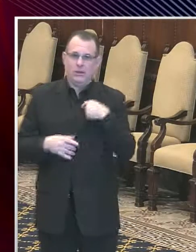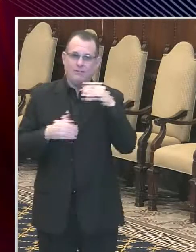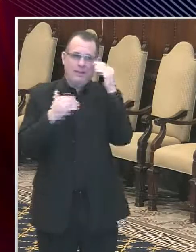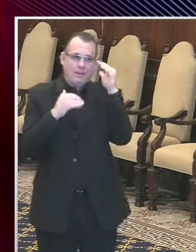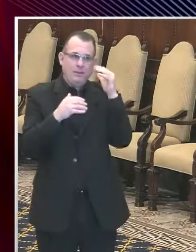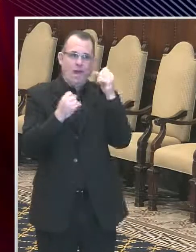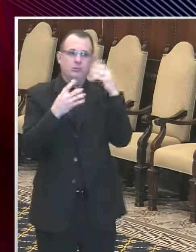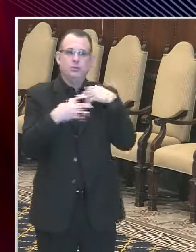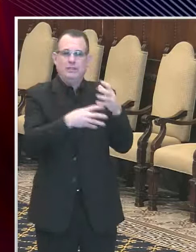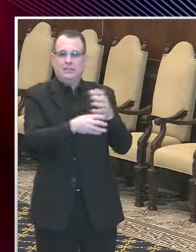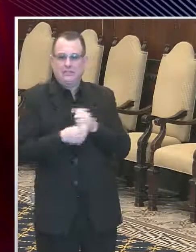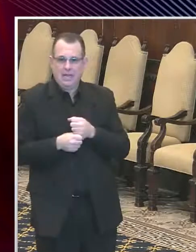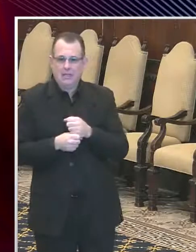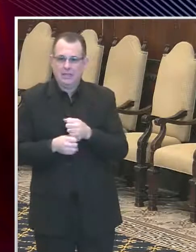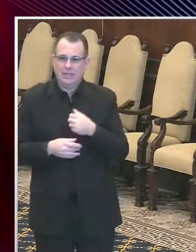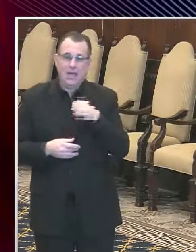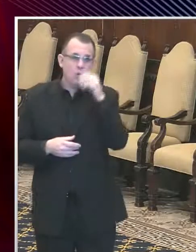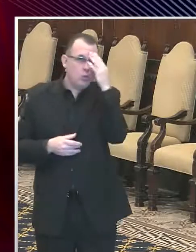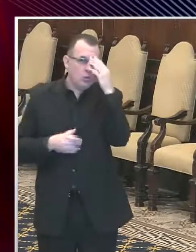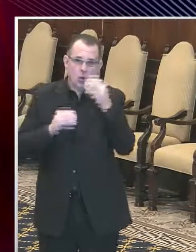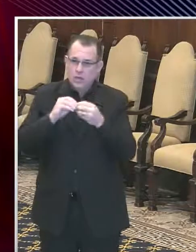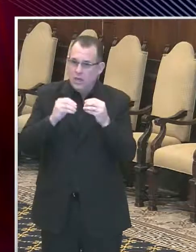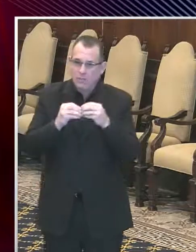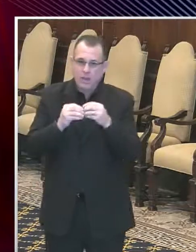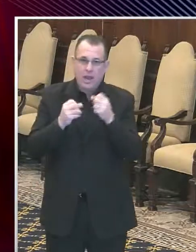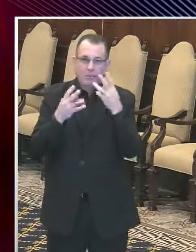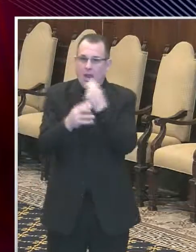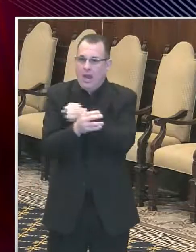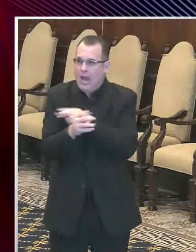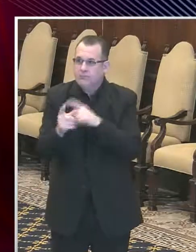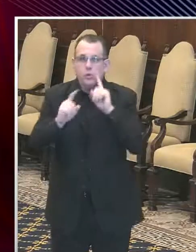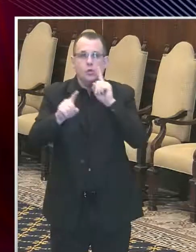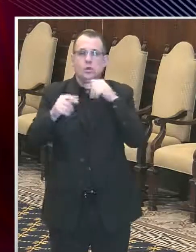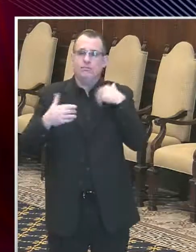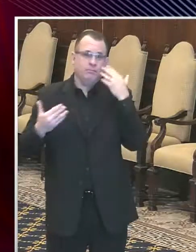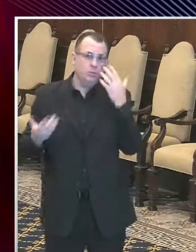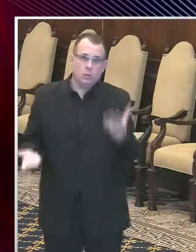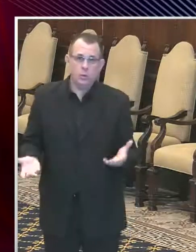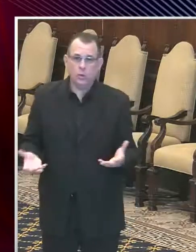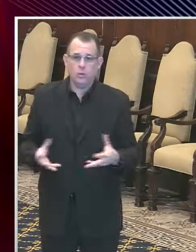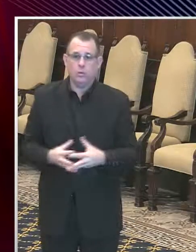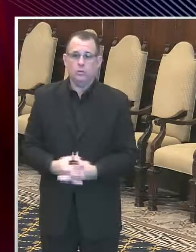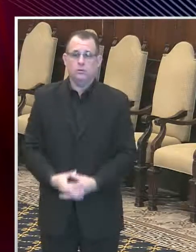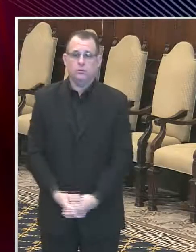I don't have numbers of how many the hospitals and other sites have. Once you answer that, then I'll finish.